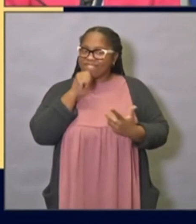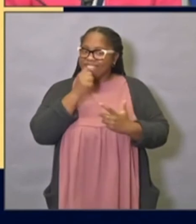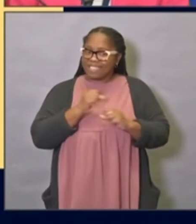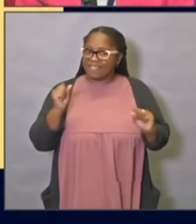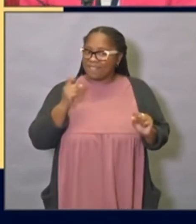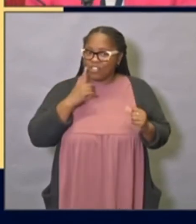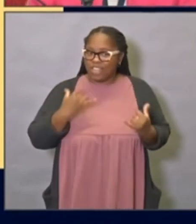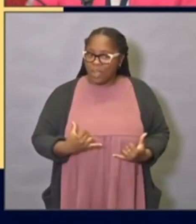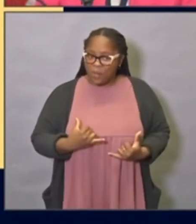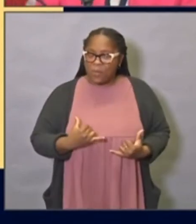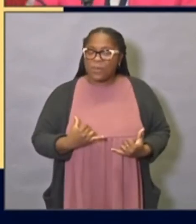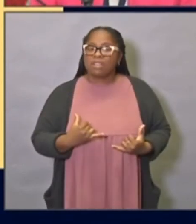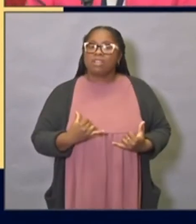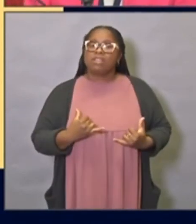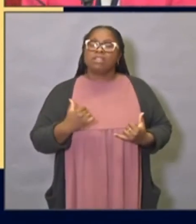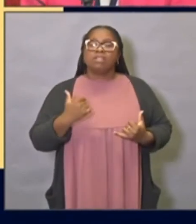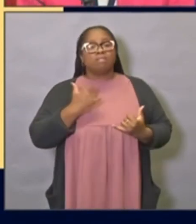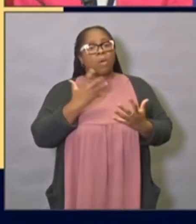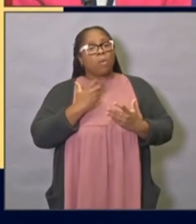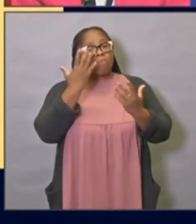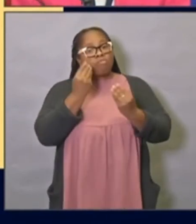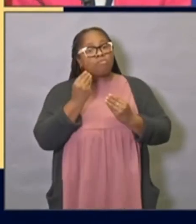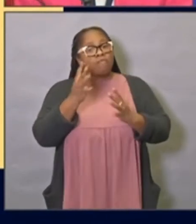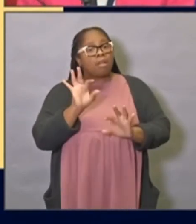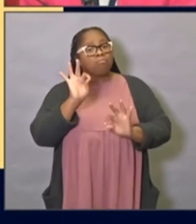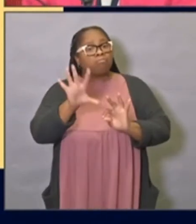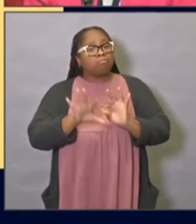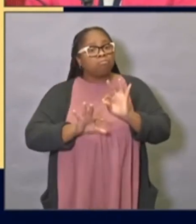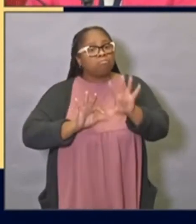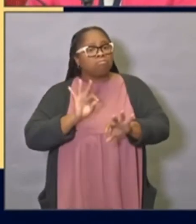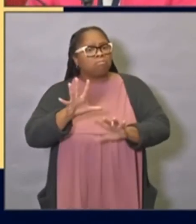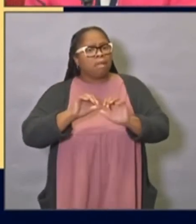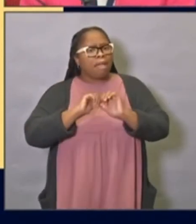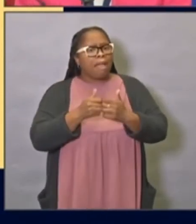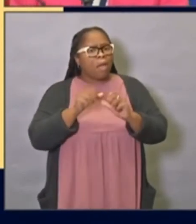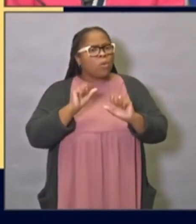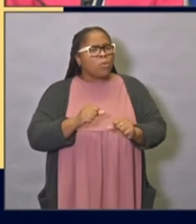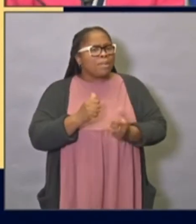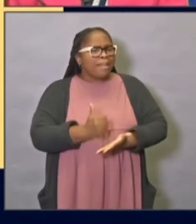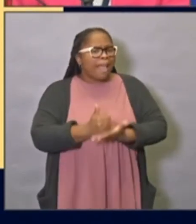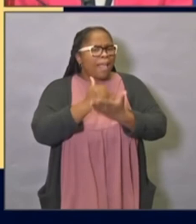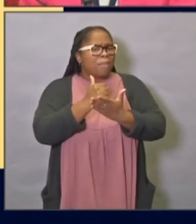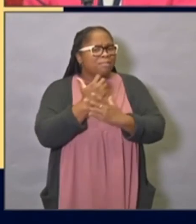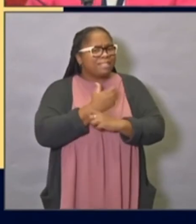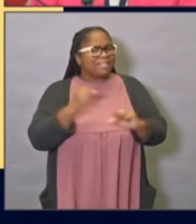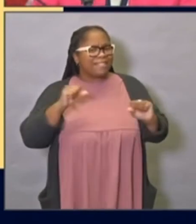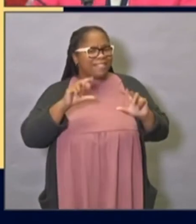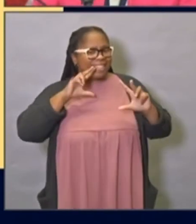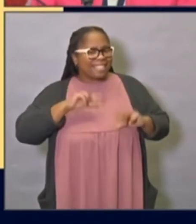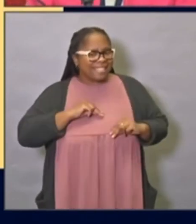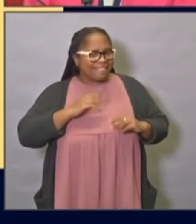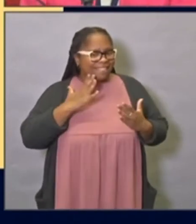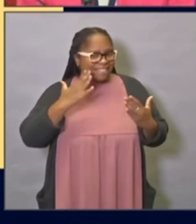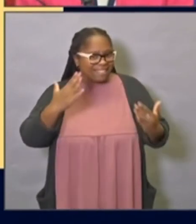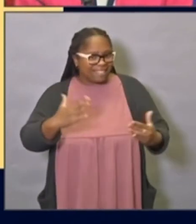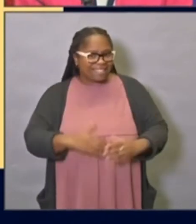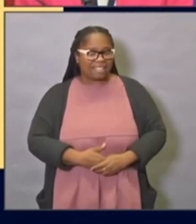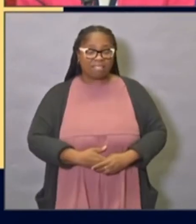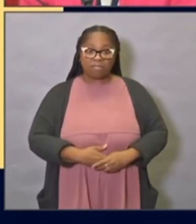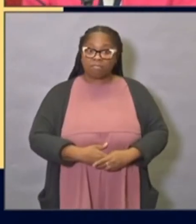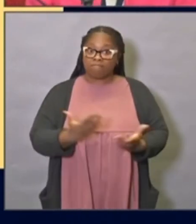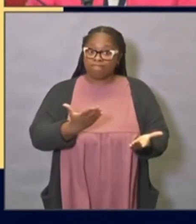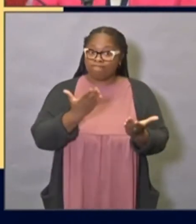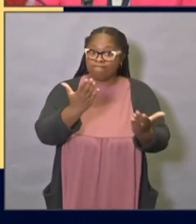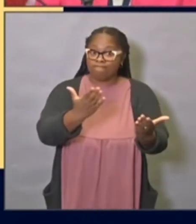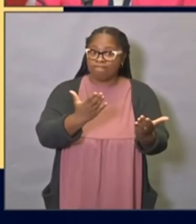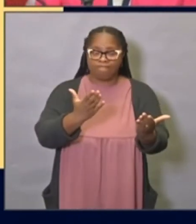safe. I want to share with you a few tips for having a safer Thanksgiving. First, we strongly recommend that no one travel at